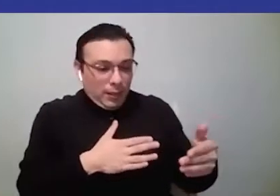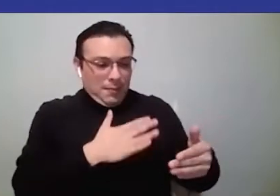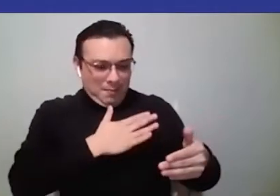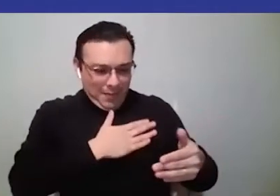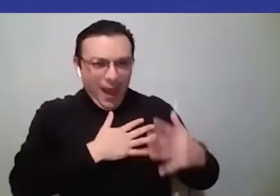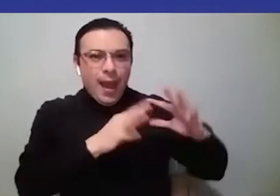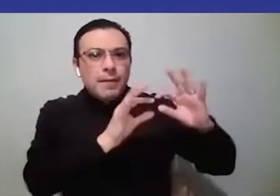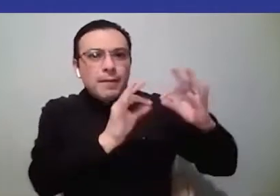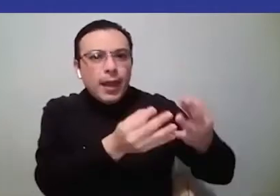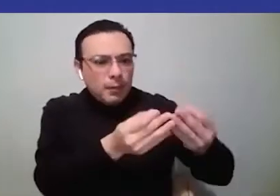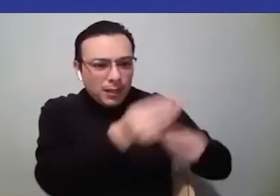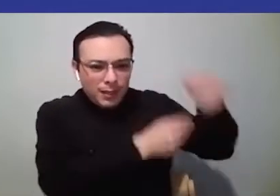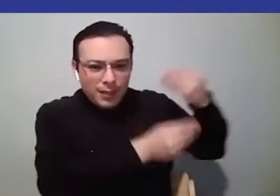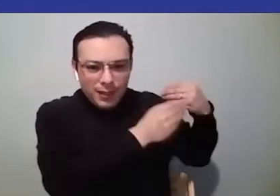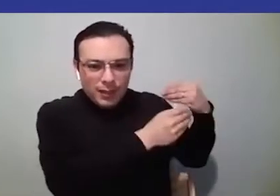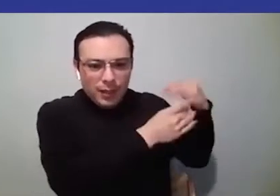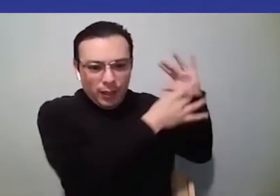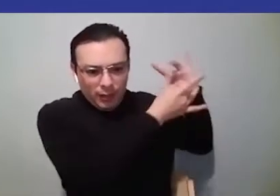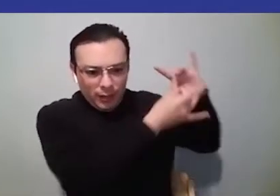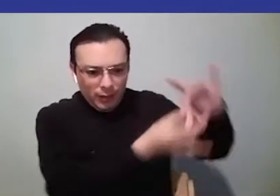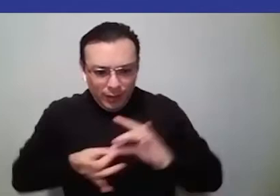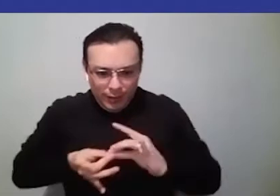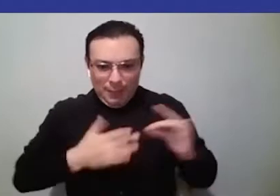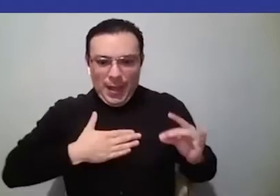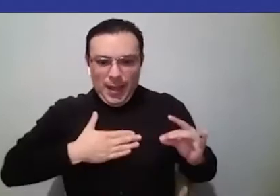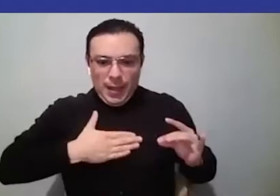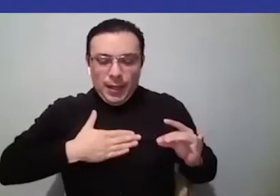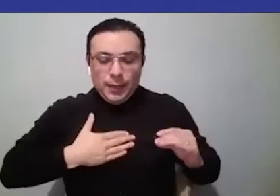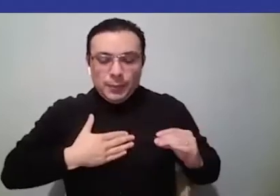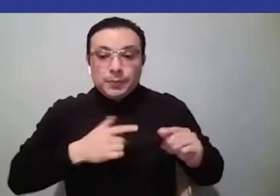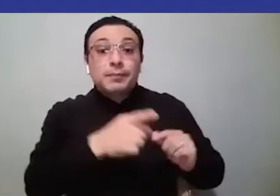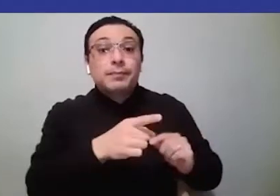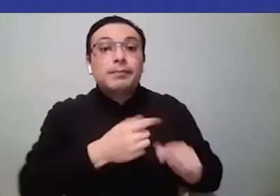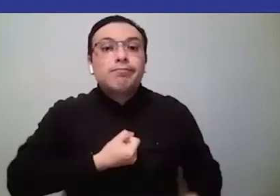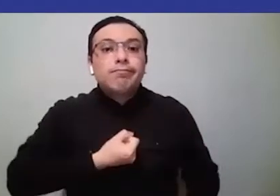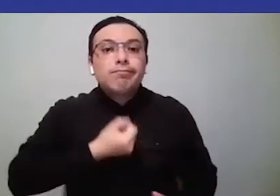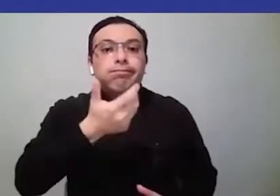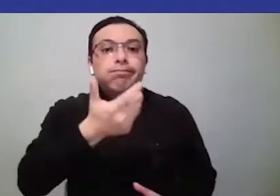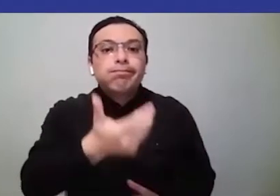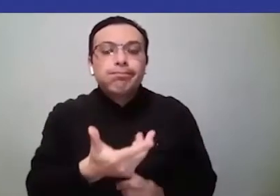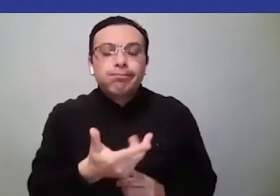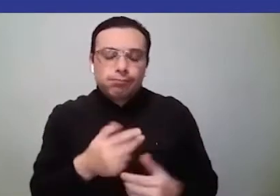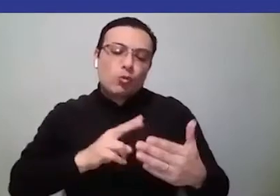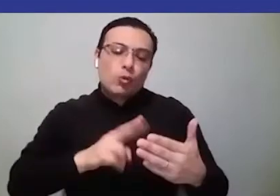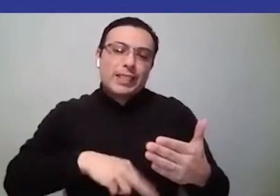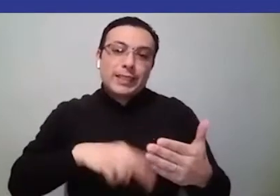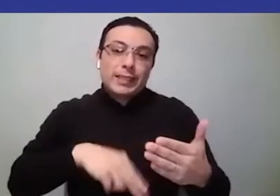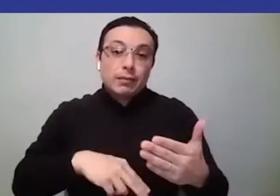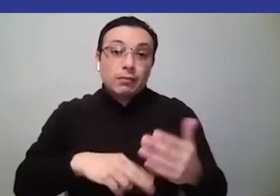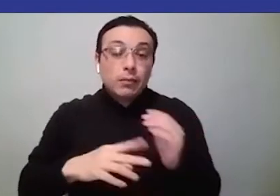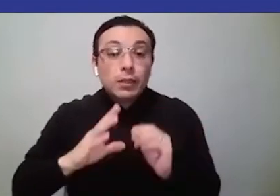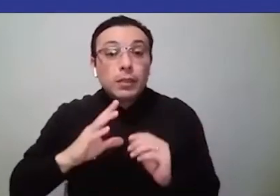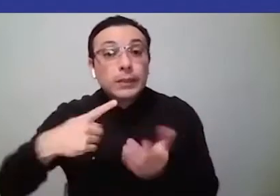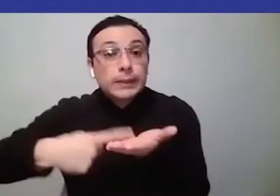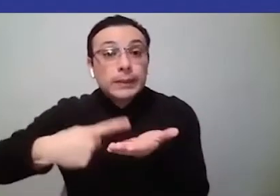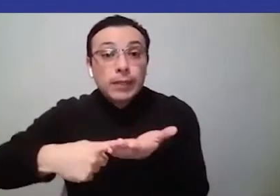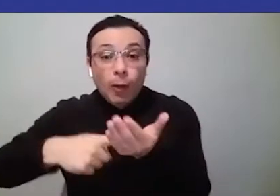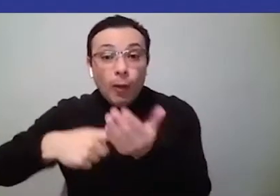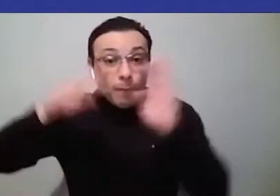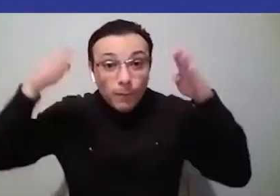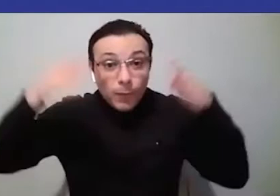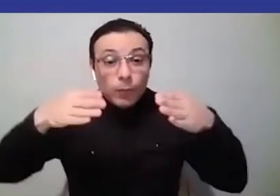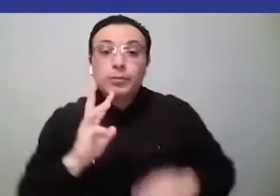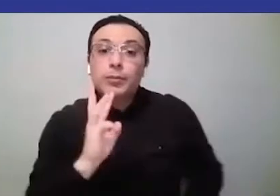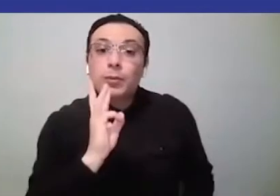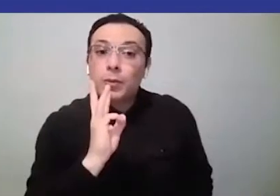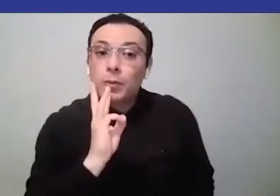So Paula began to read her poetry, and she read about water and the relationships that water brings us all, because